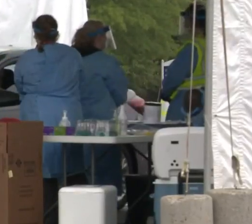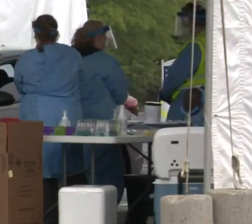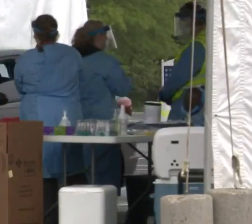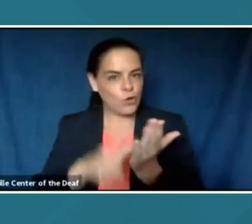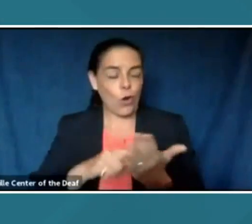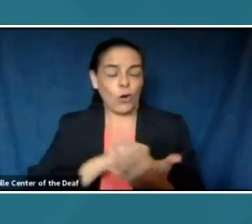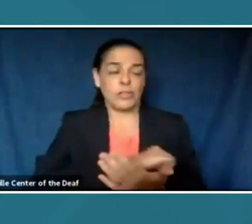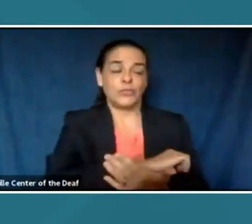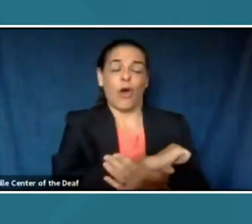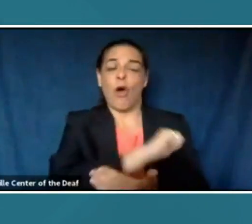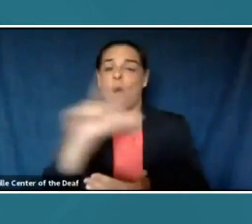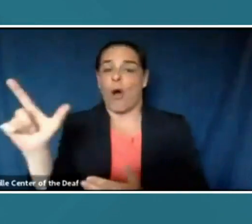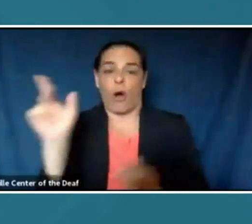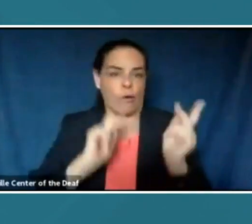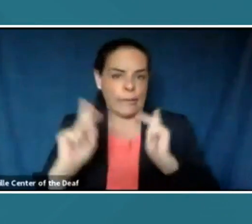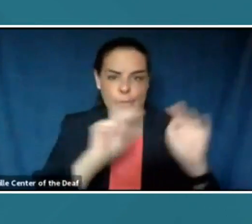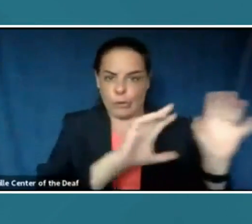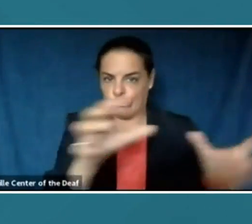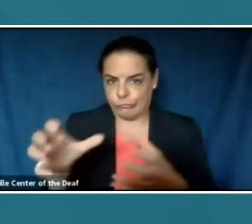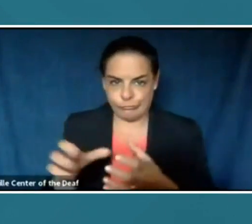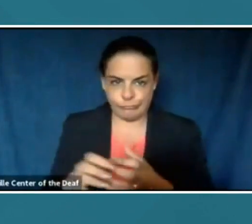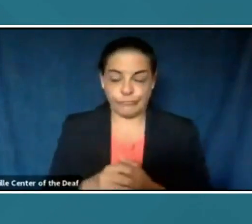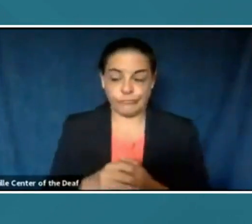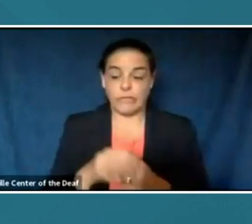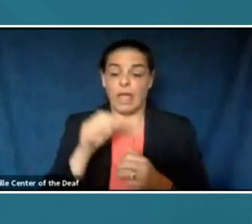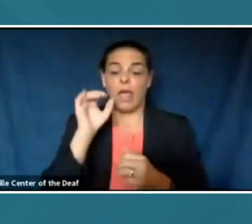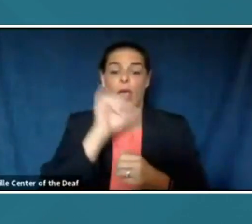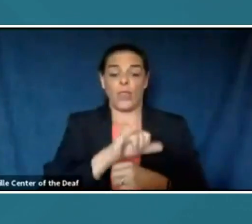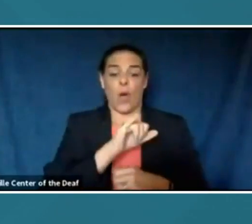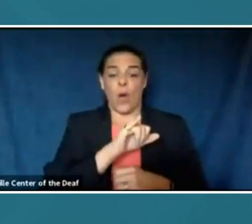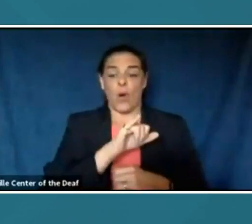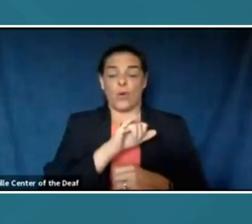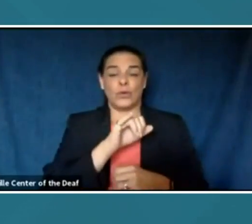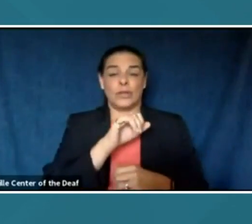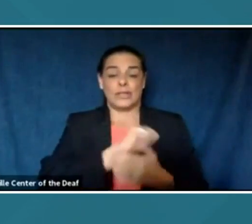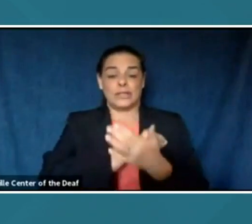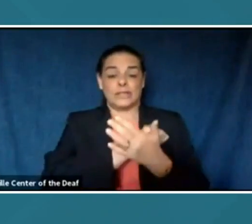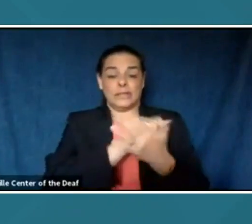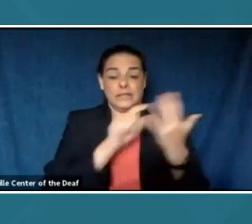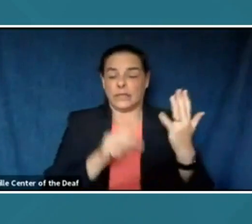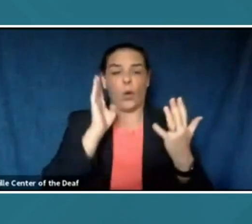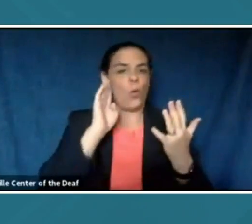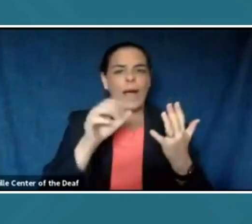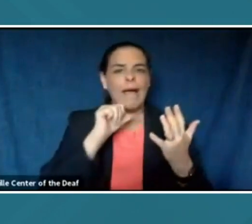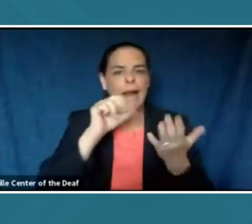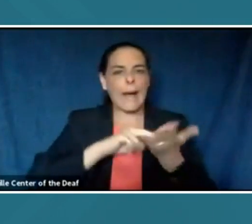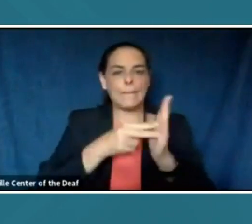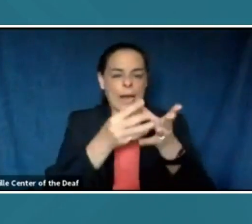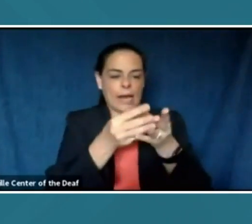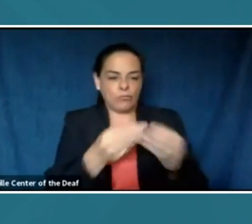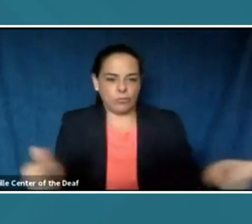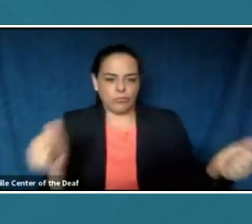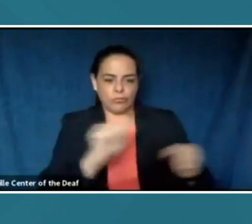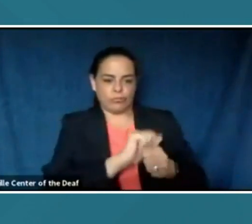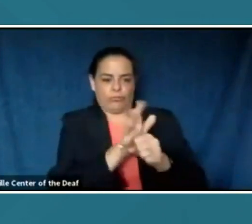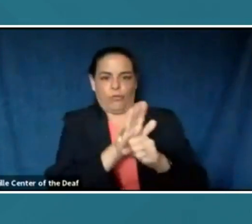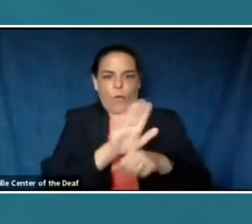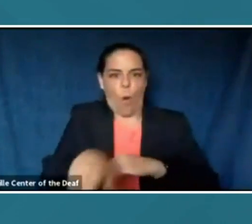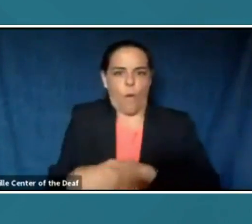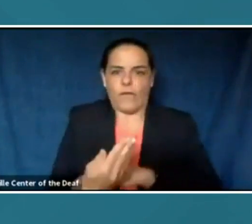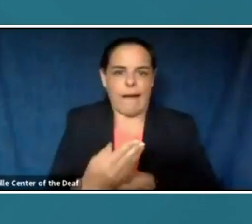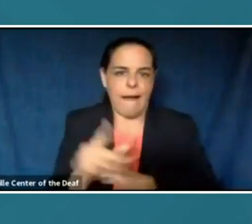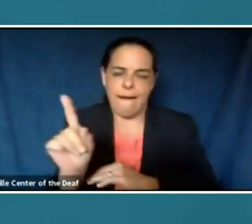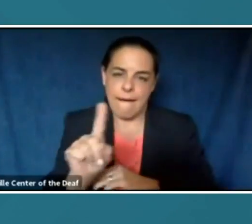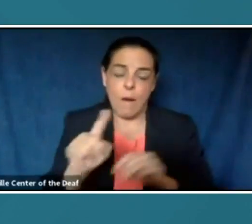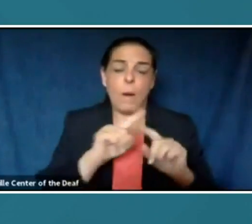followed. These actions won't eradicate COVID-19 from our community overnight, but they will. They are critical